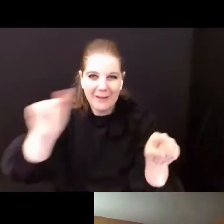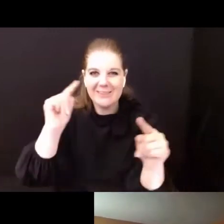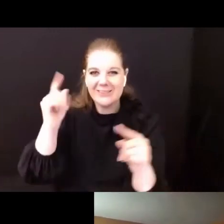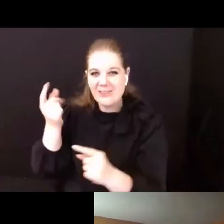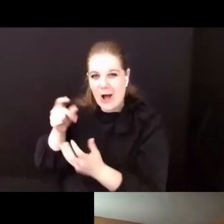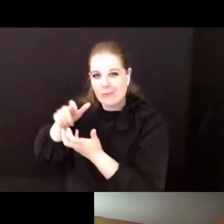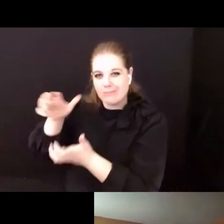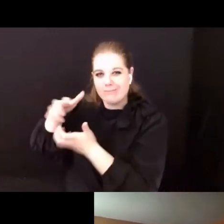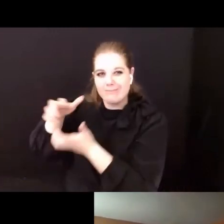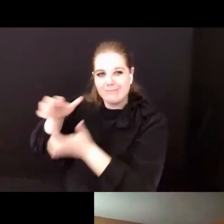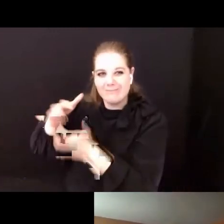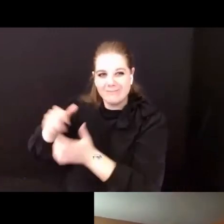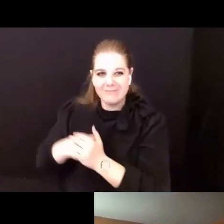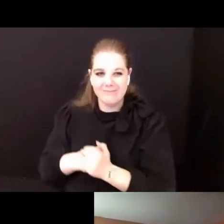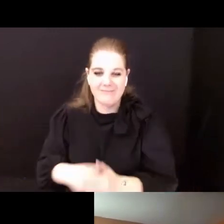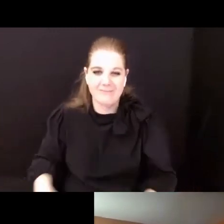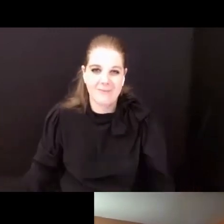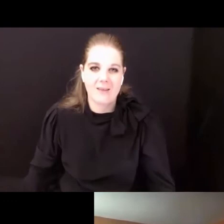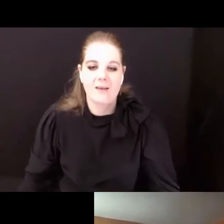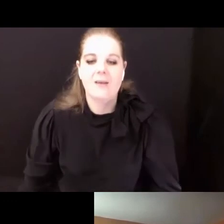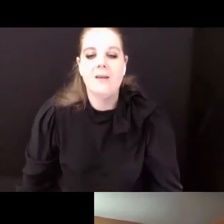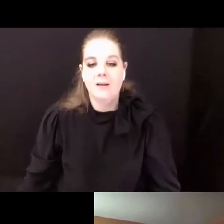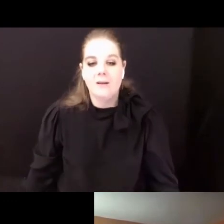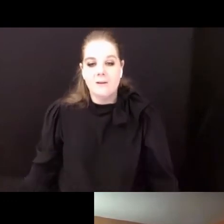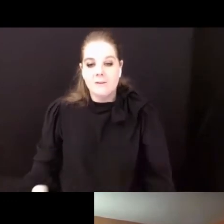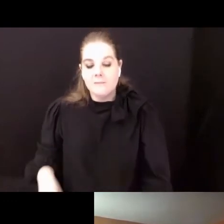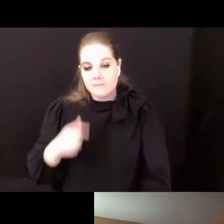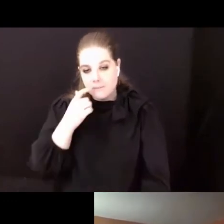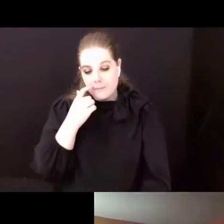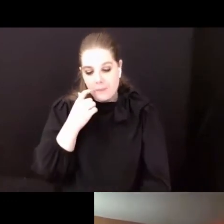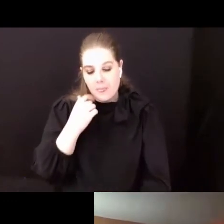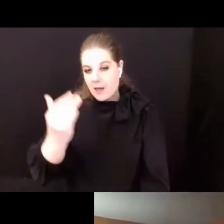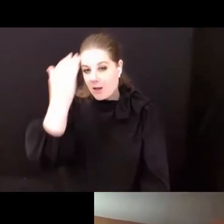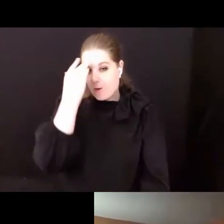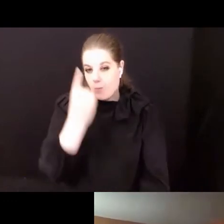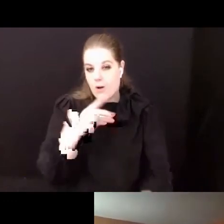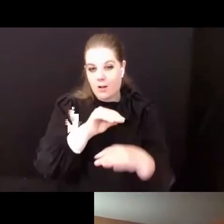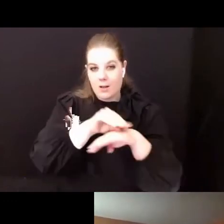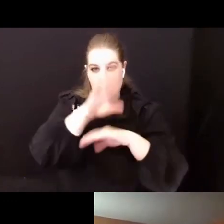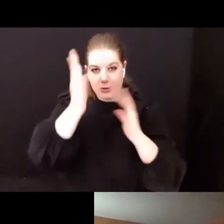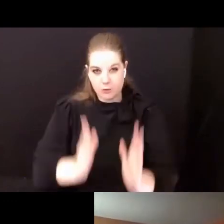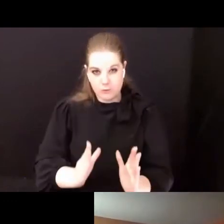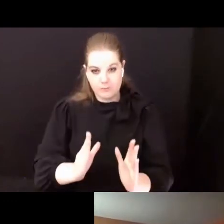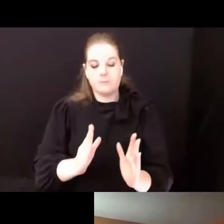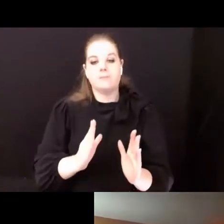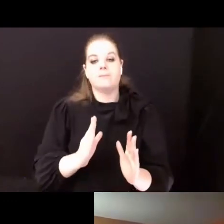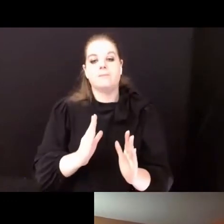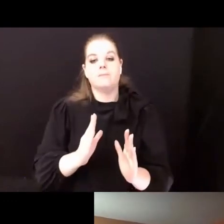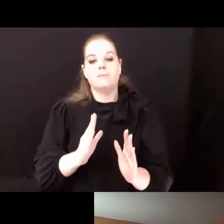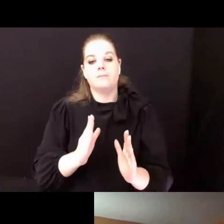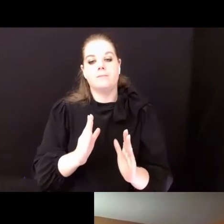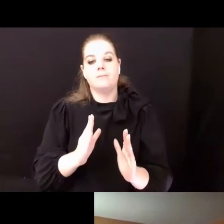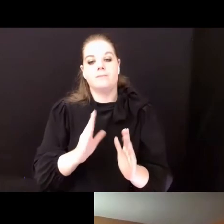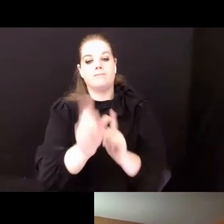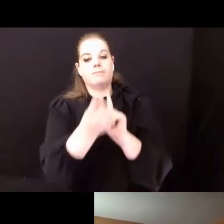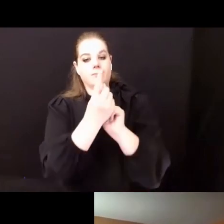I had one VA counselor that came in and started talking to her. She's